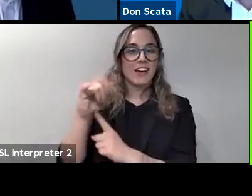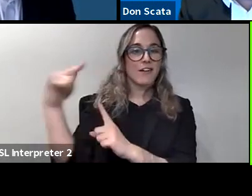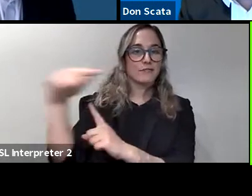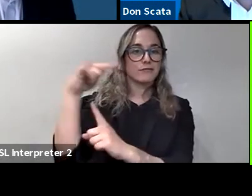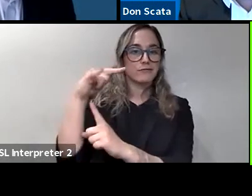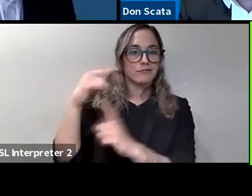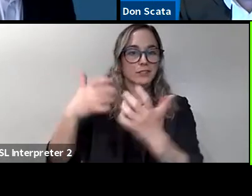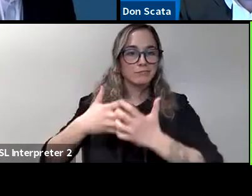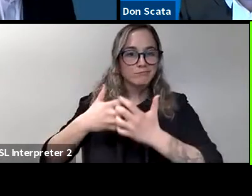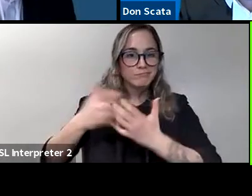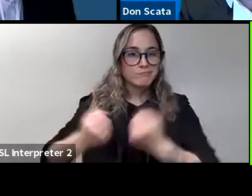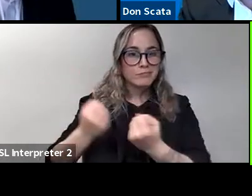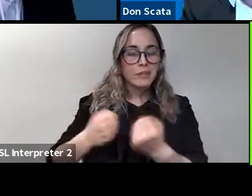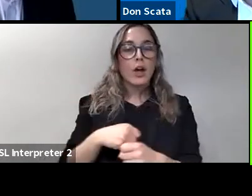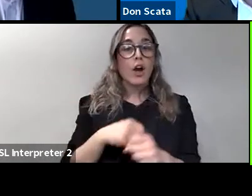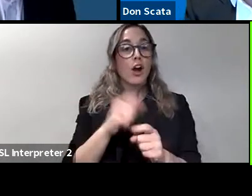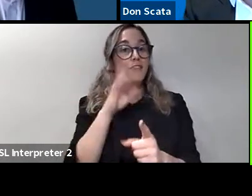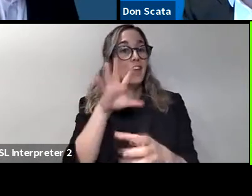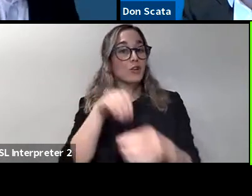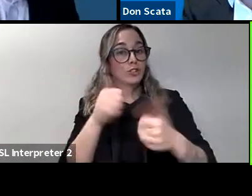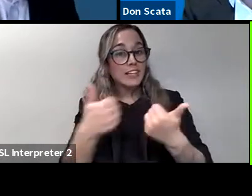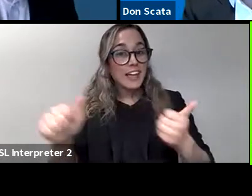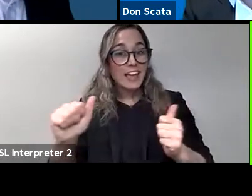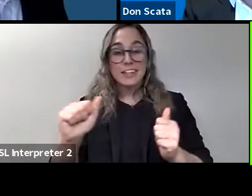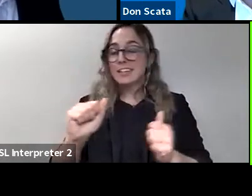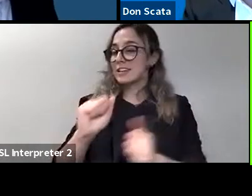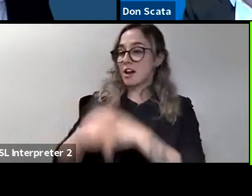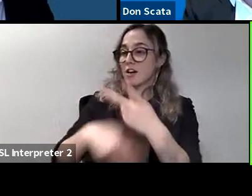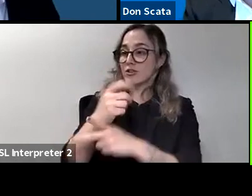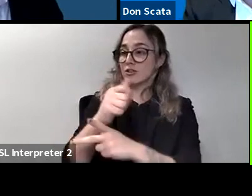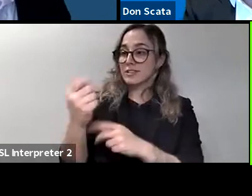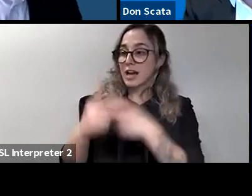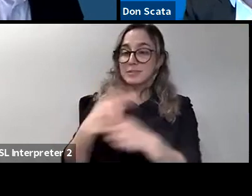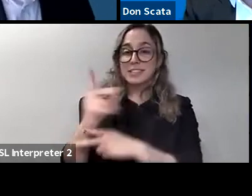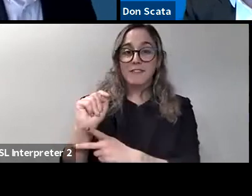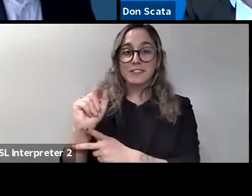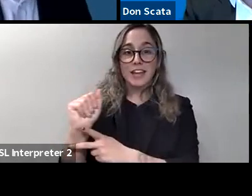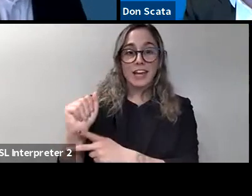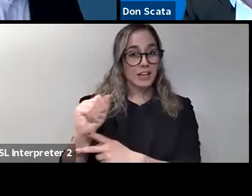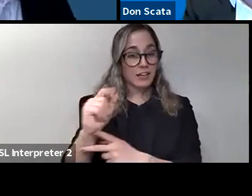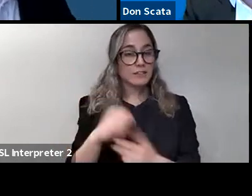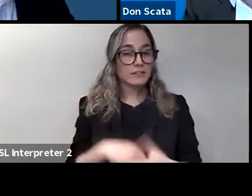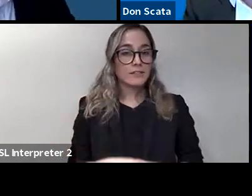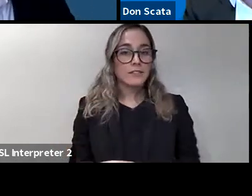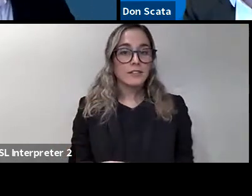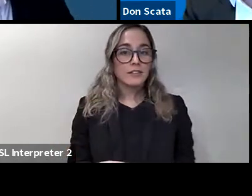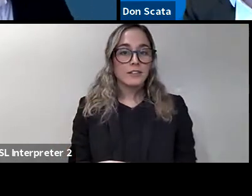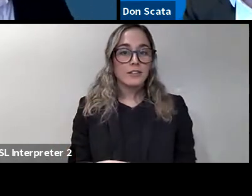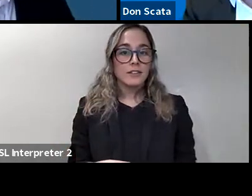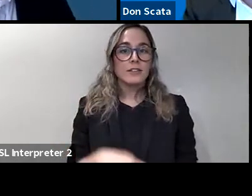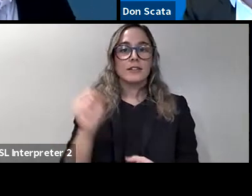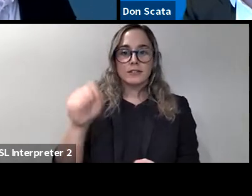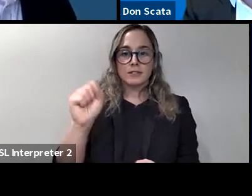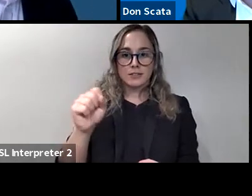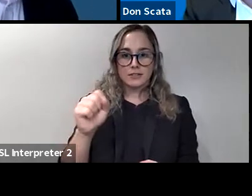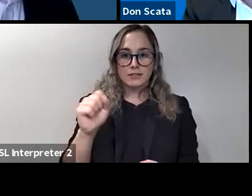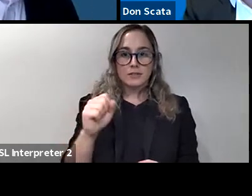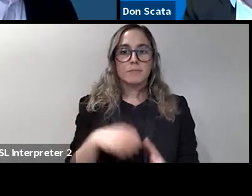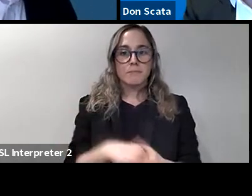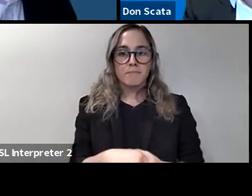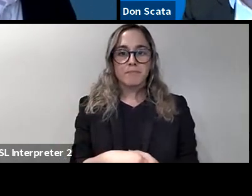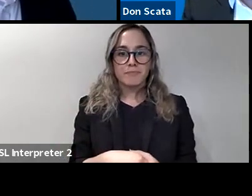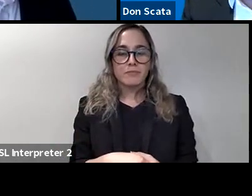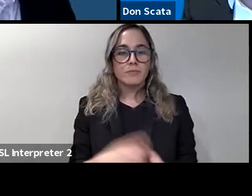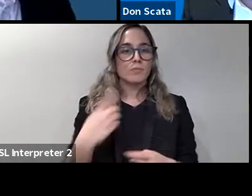historical data sets mentioned in the opening presentation? Yes, indeed. Yes, they are.